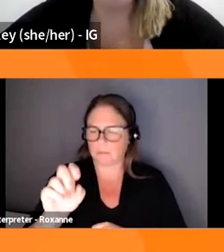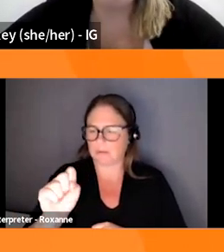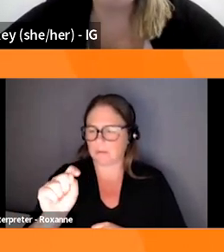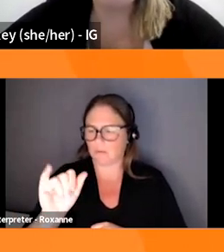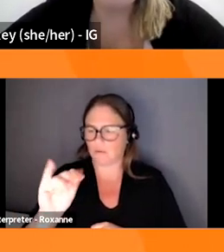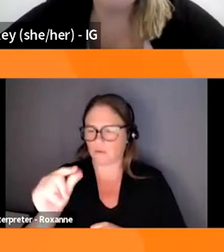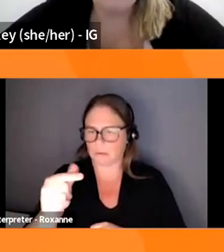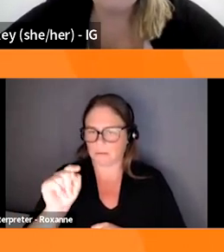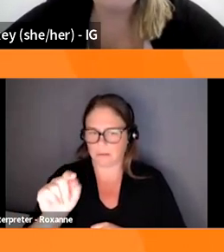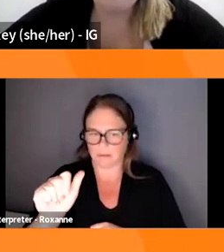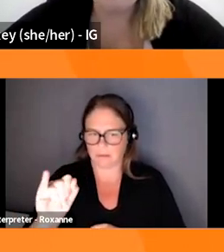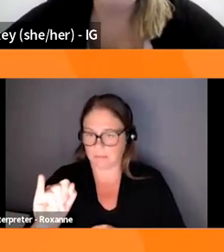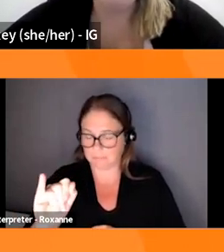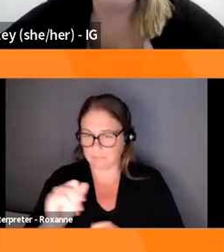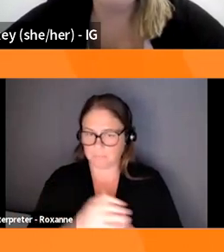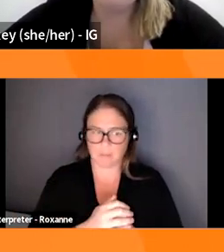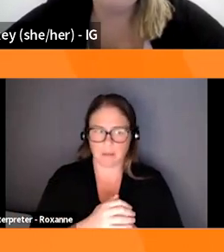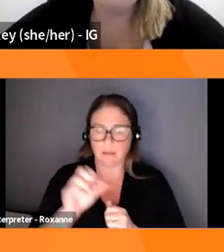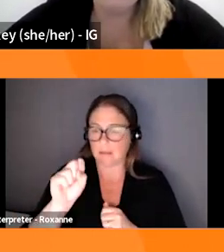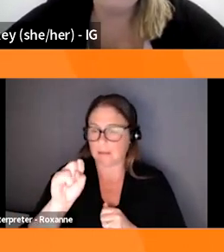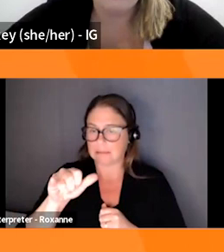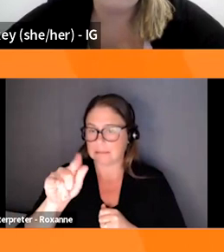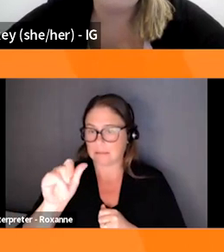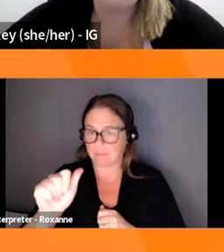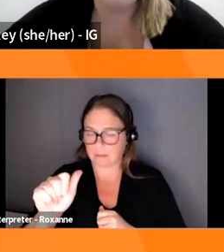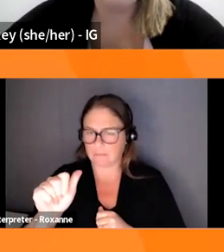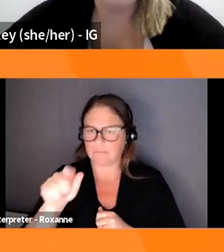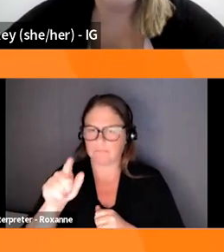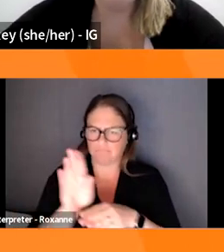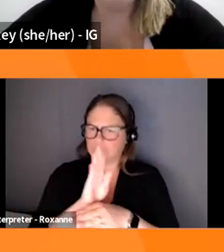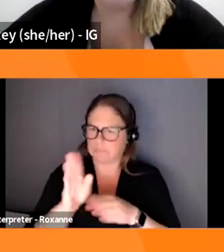Sylvia has been an entrepreneur and has